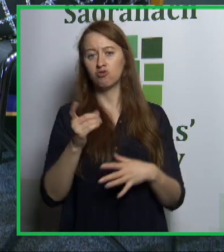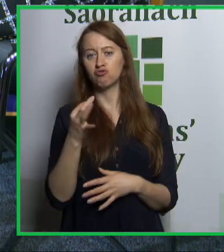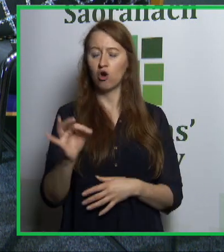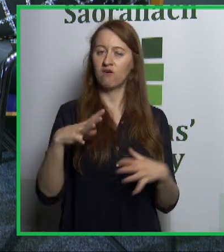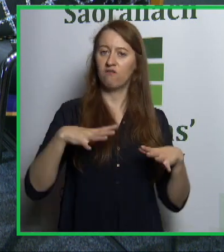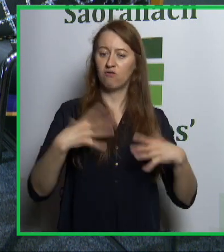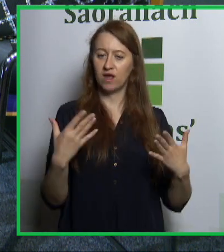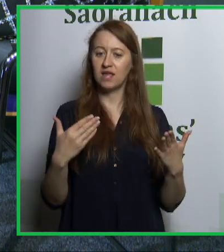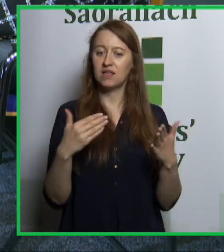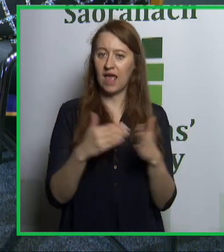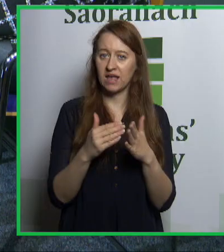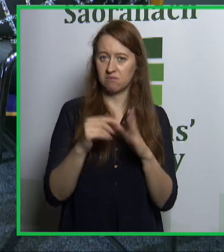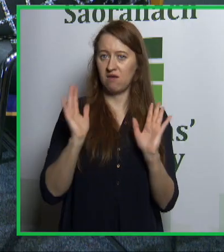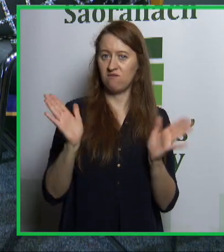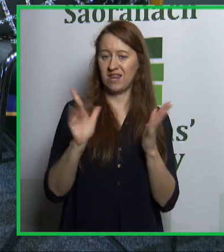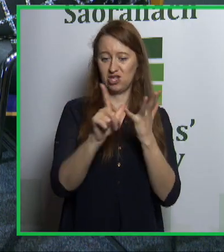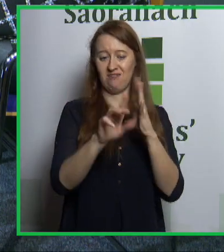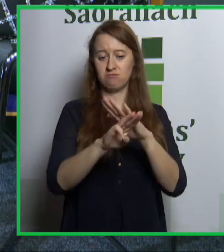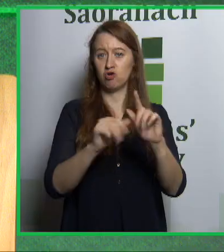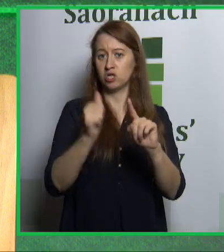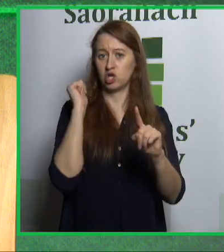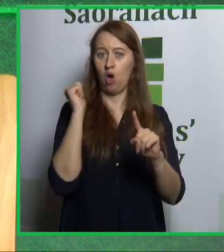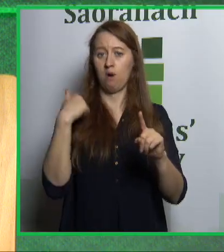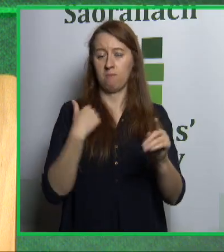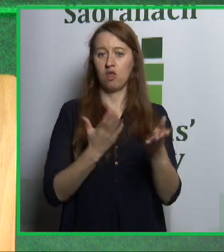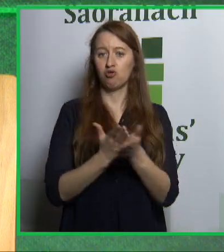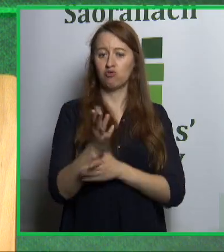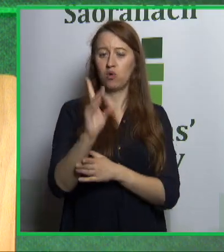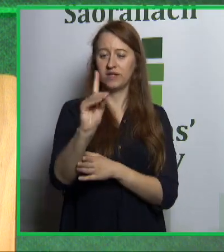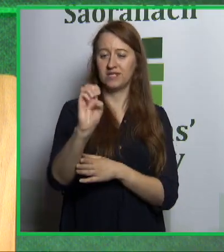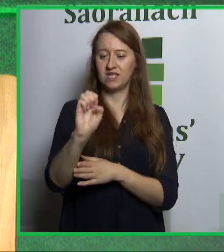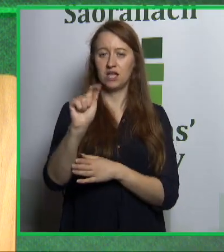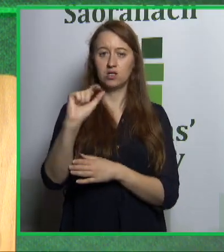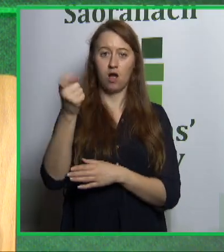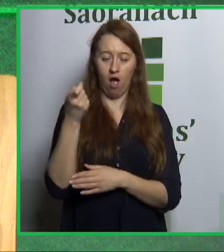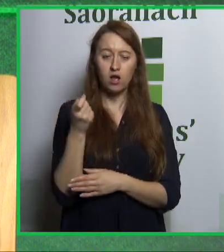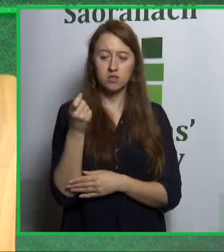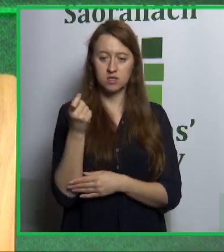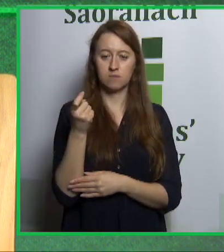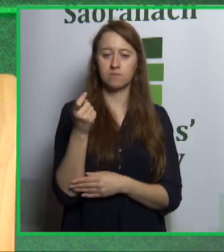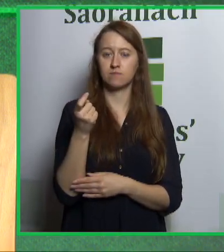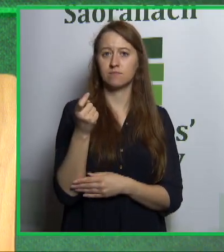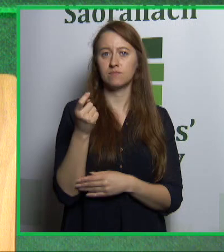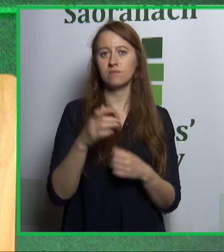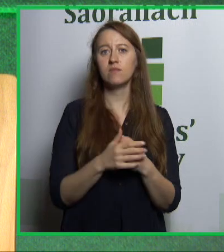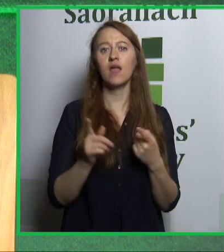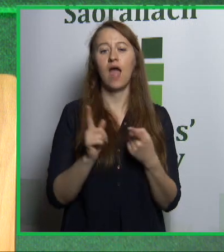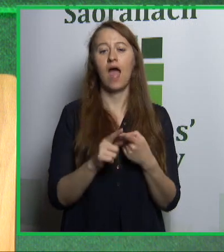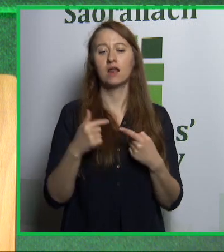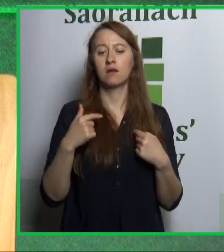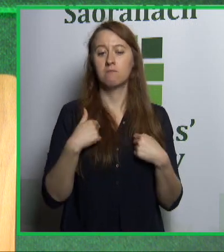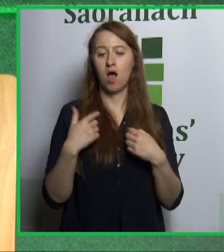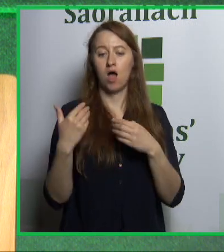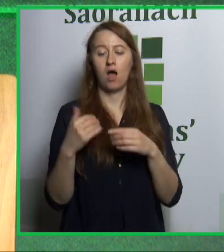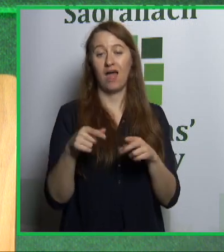I completed a detox 7 months ago. I set up due to my role in Ishka, I set up an advisory